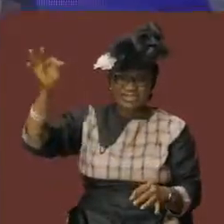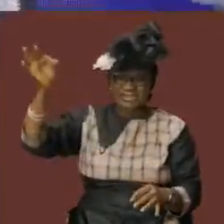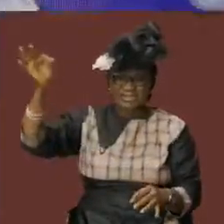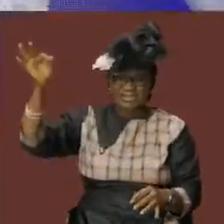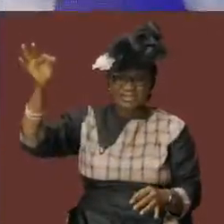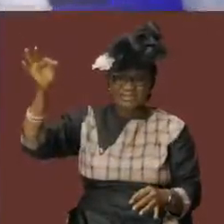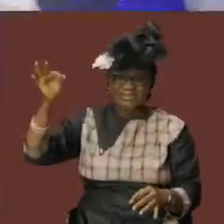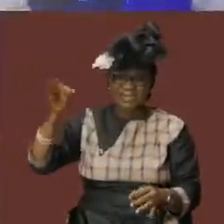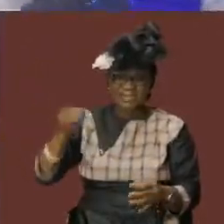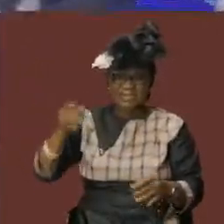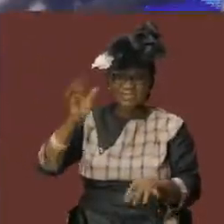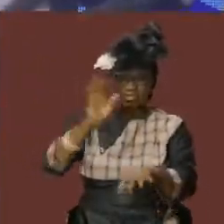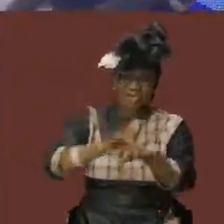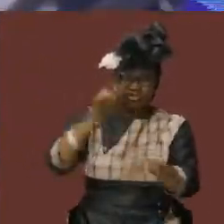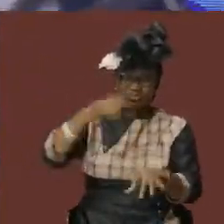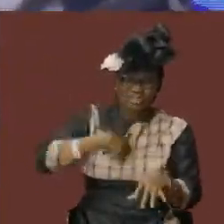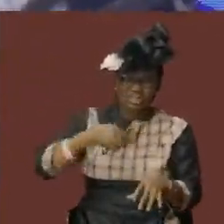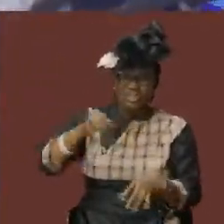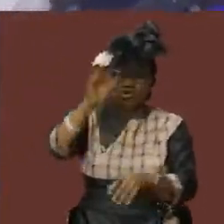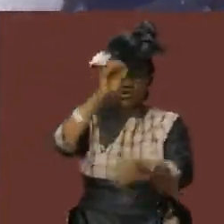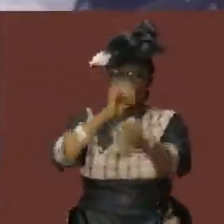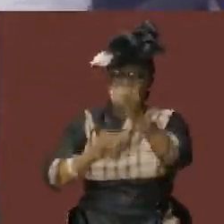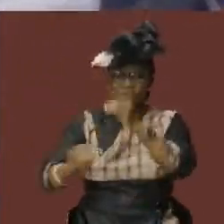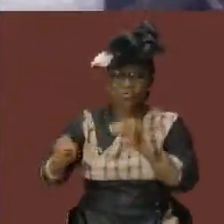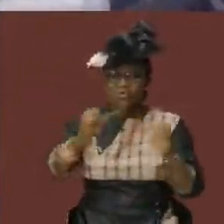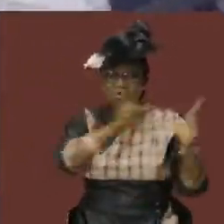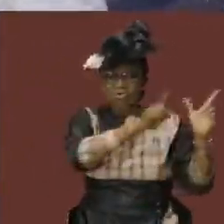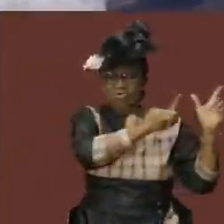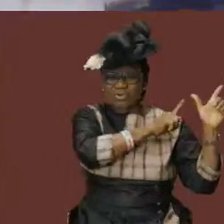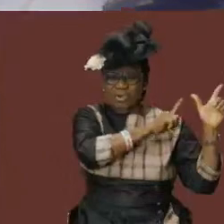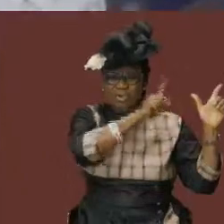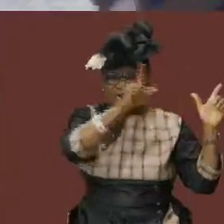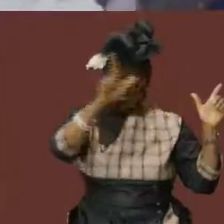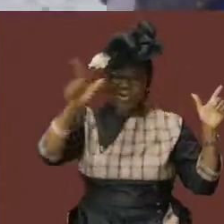spirit. Touch me, oh, touch me.